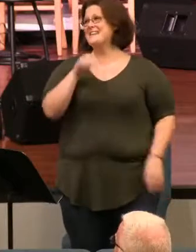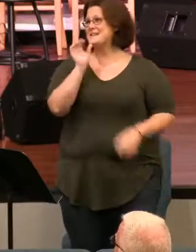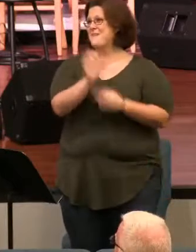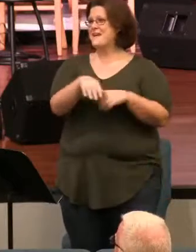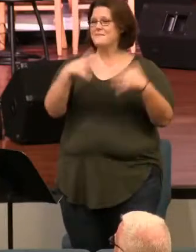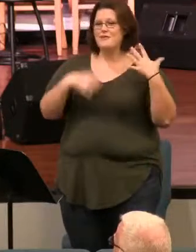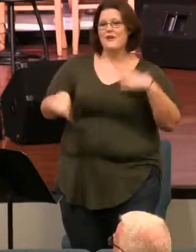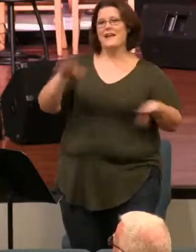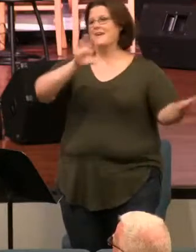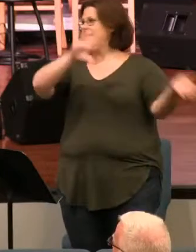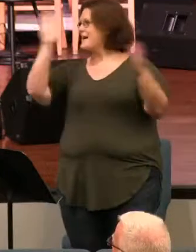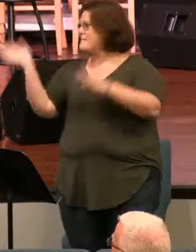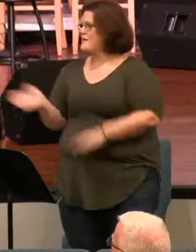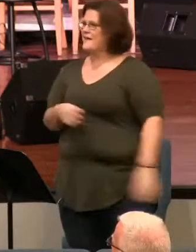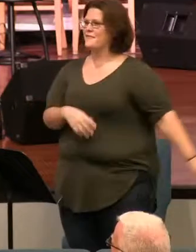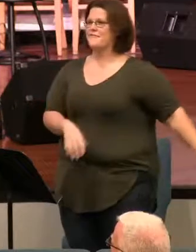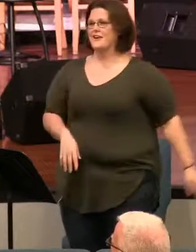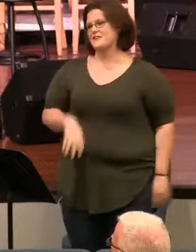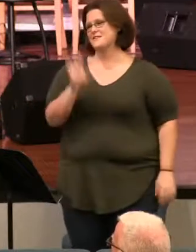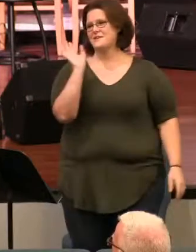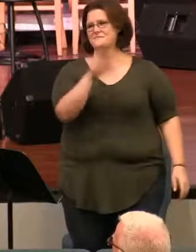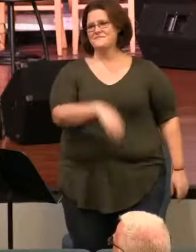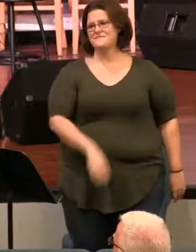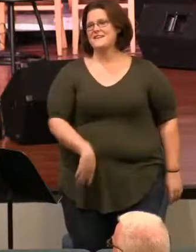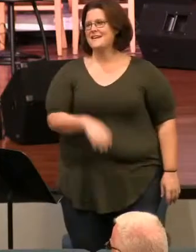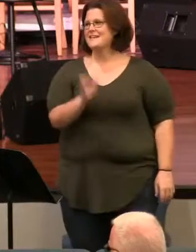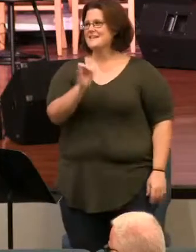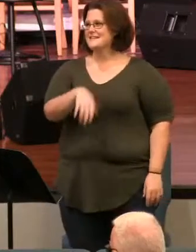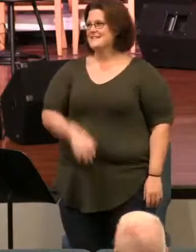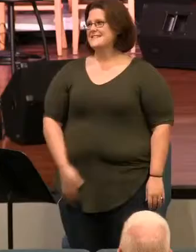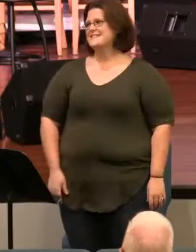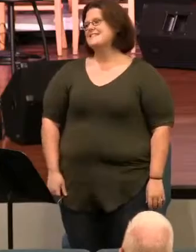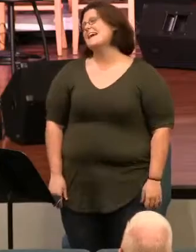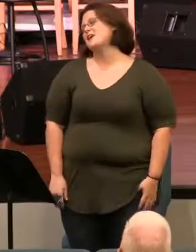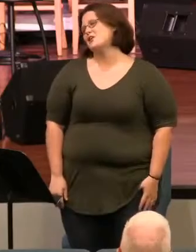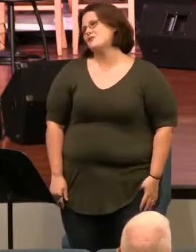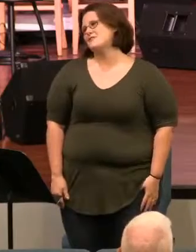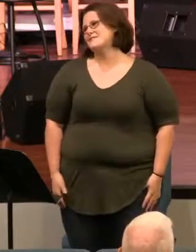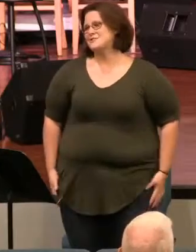I have it. So I'll turn over to the side and then I have to listen to my wife's voice.